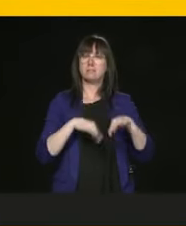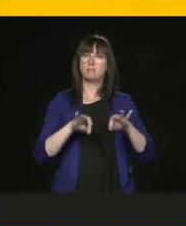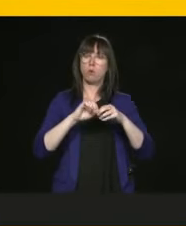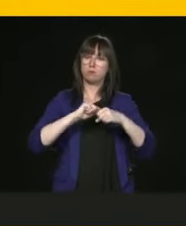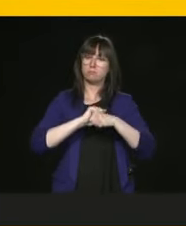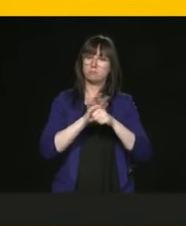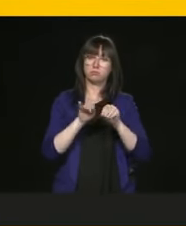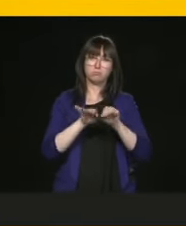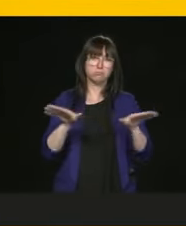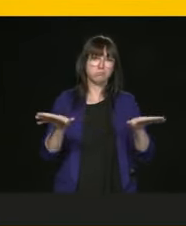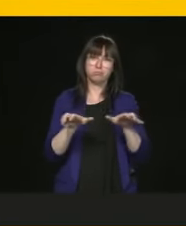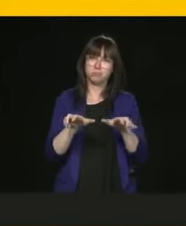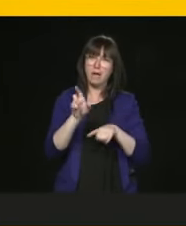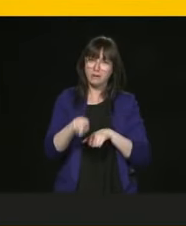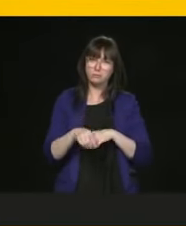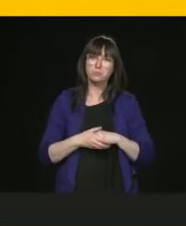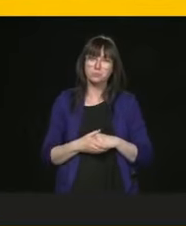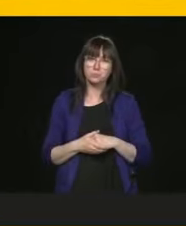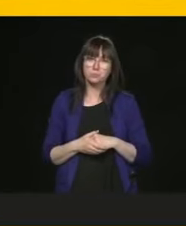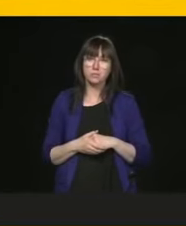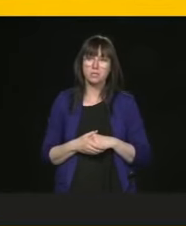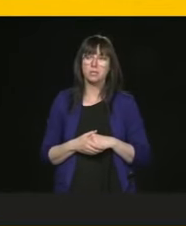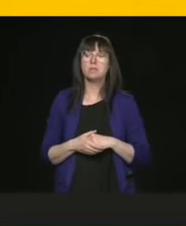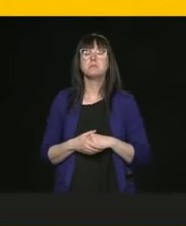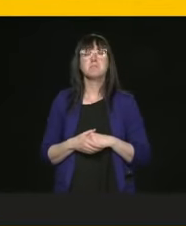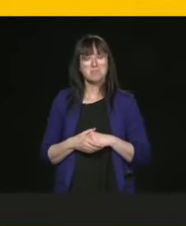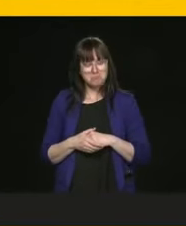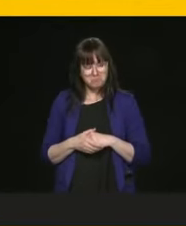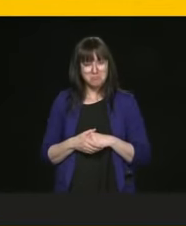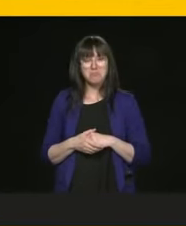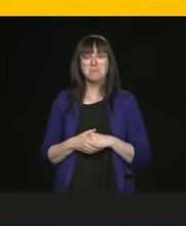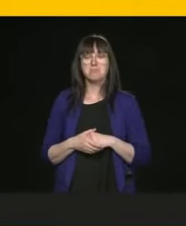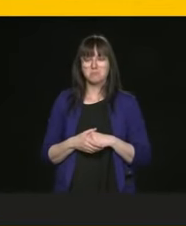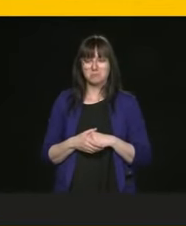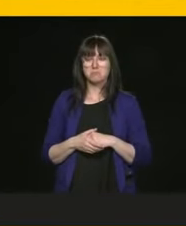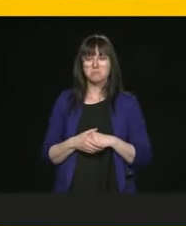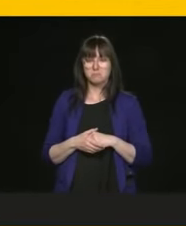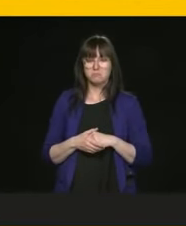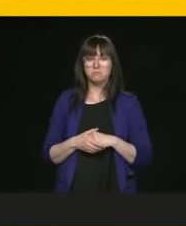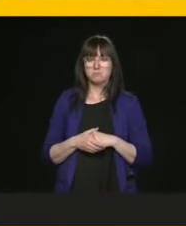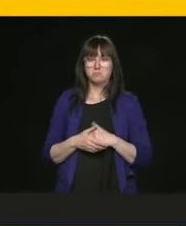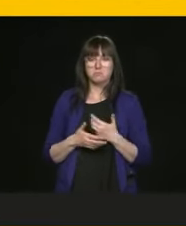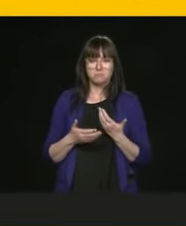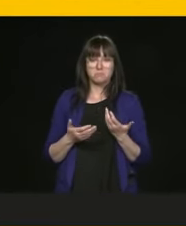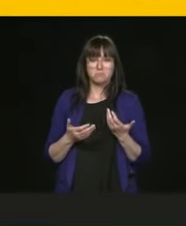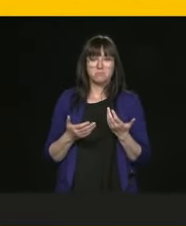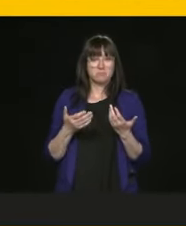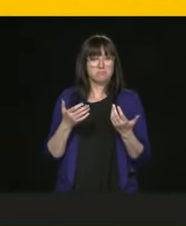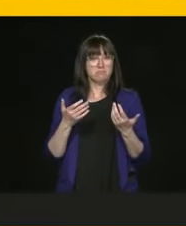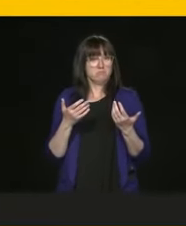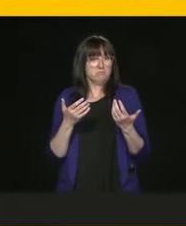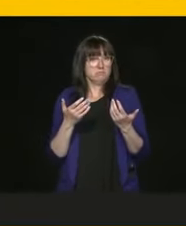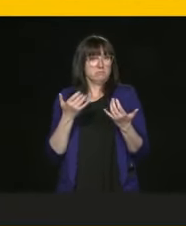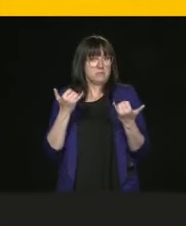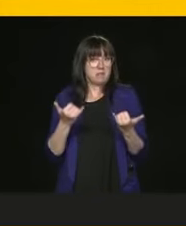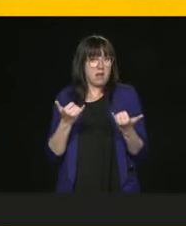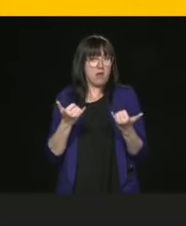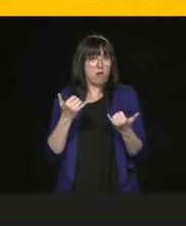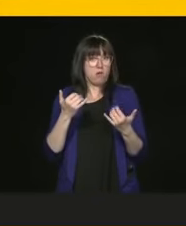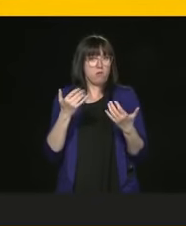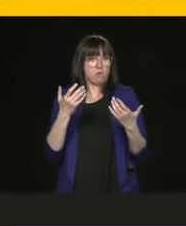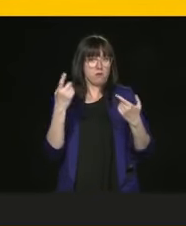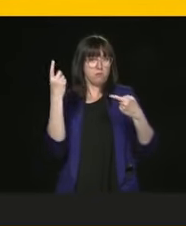coming in from overseas. It has contributed to why we are now in many parts of the country talking